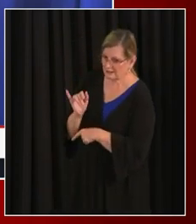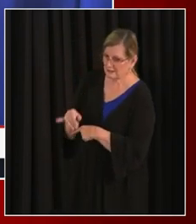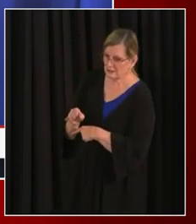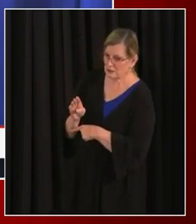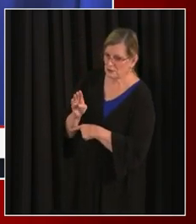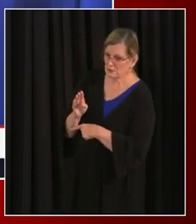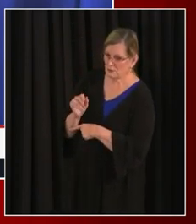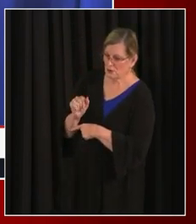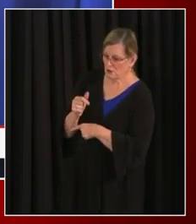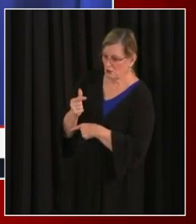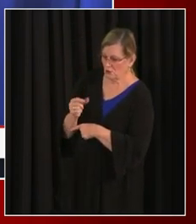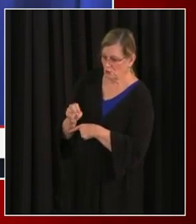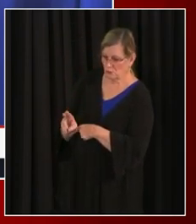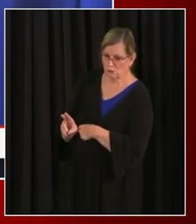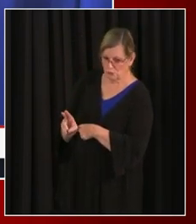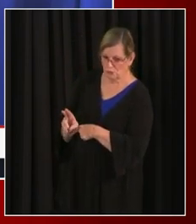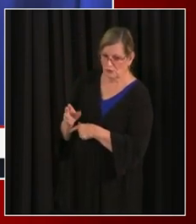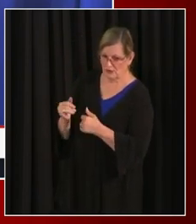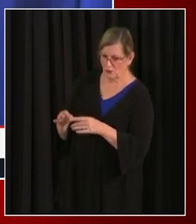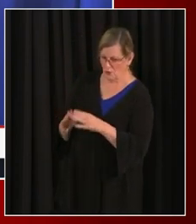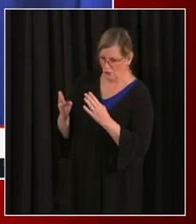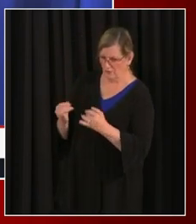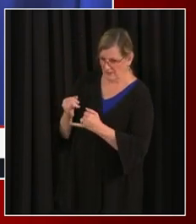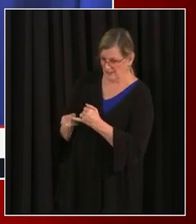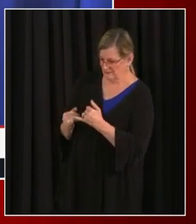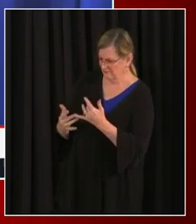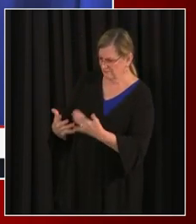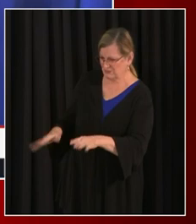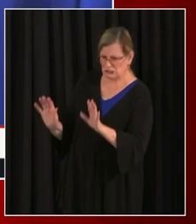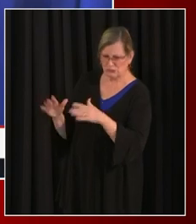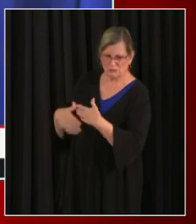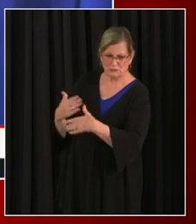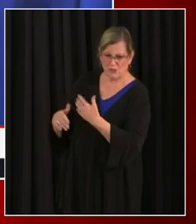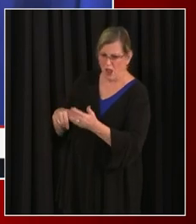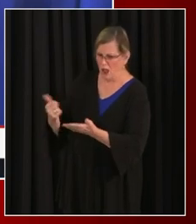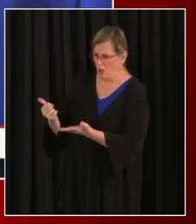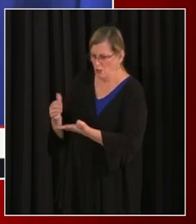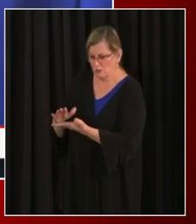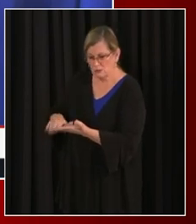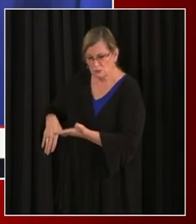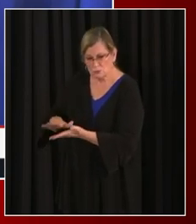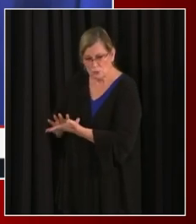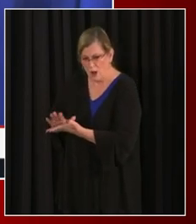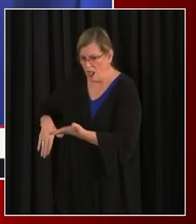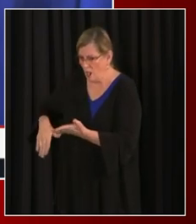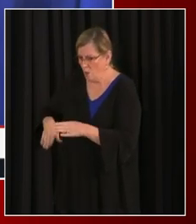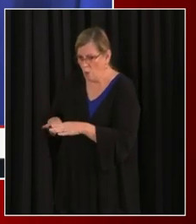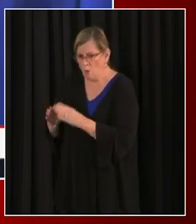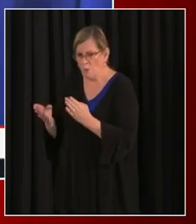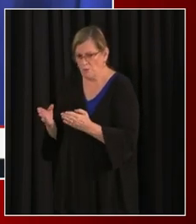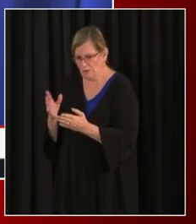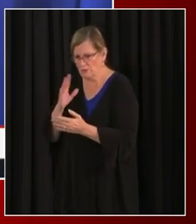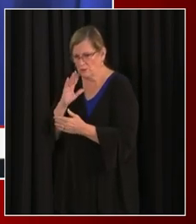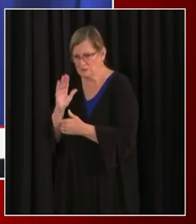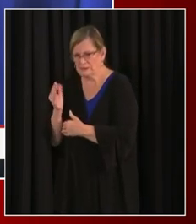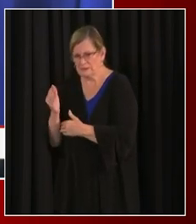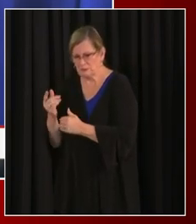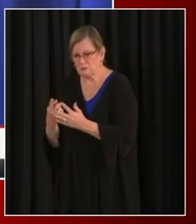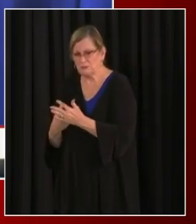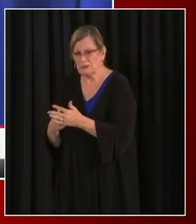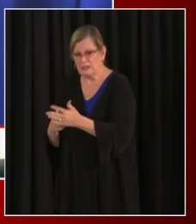opening today, receiving students, they've completed that process, and any other schools that were open will also complete a similar process. And so you